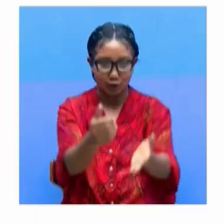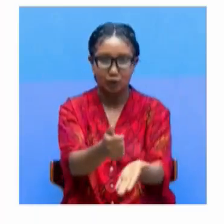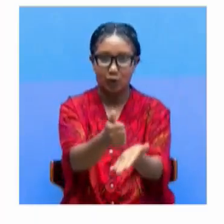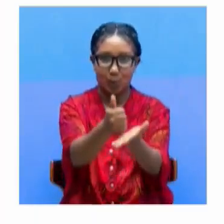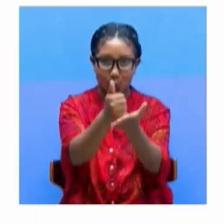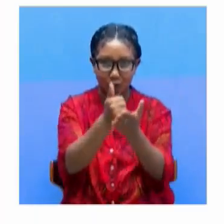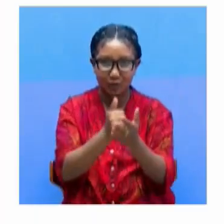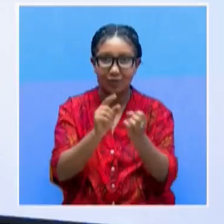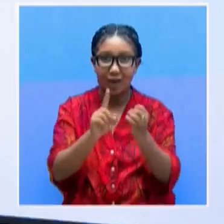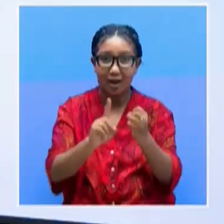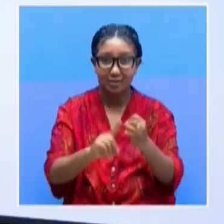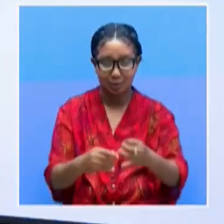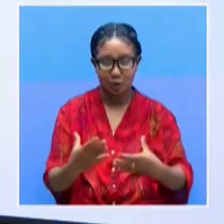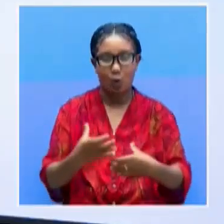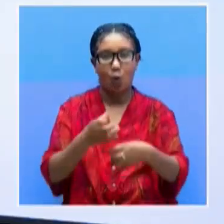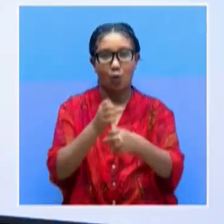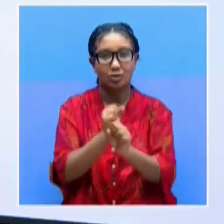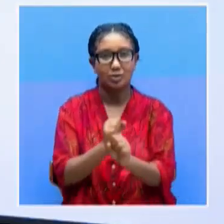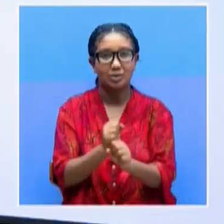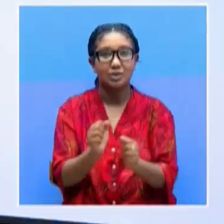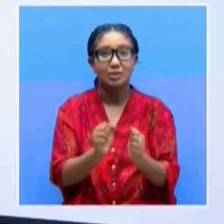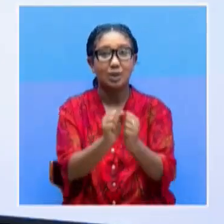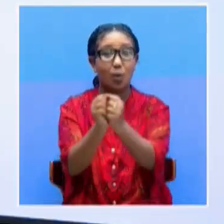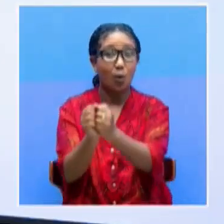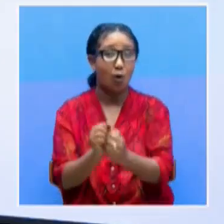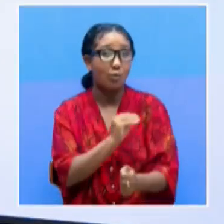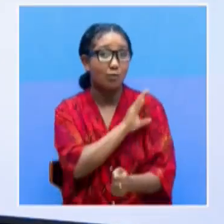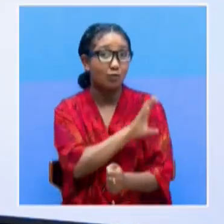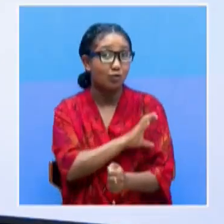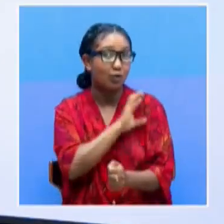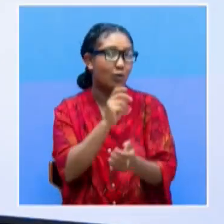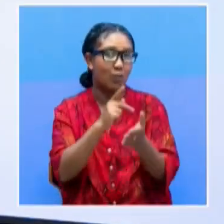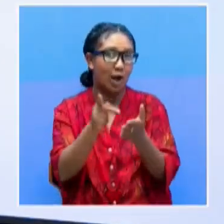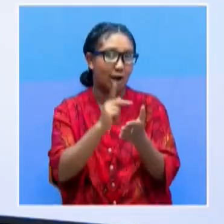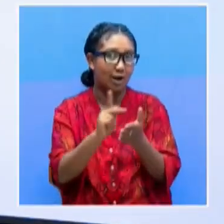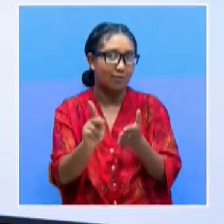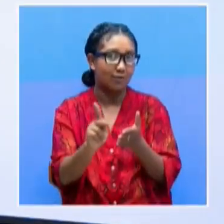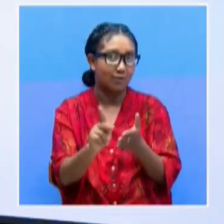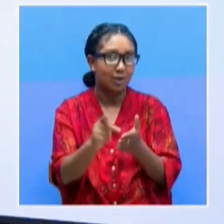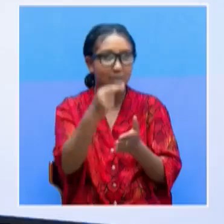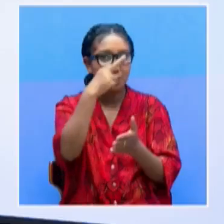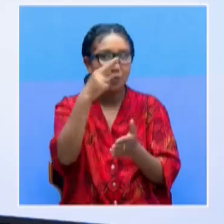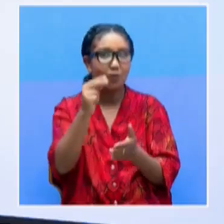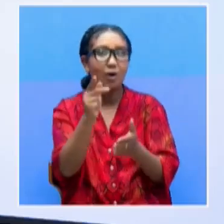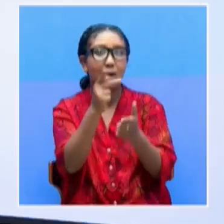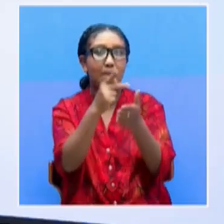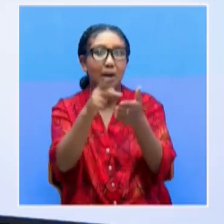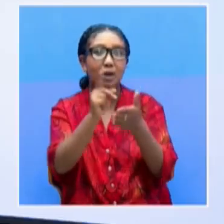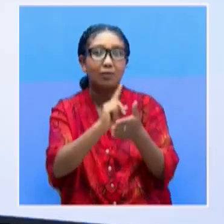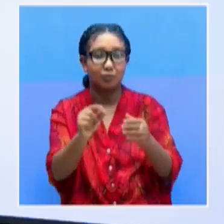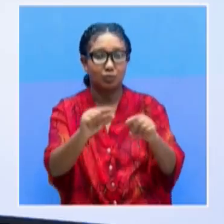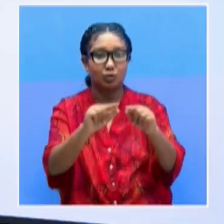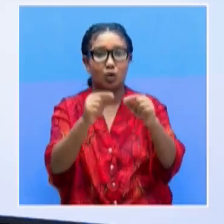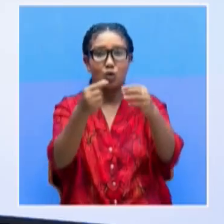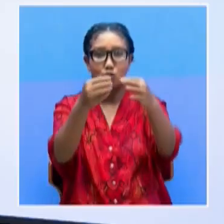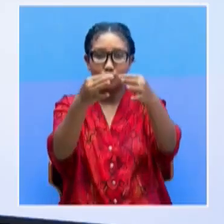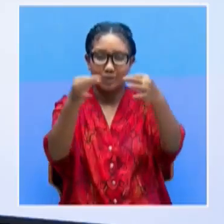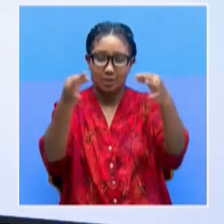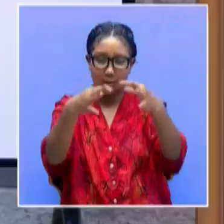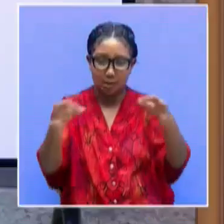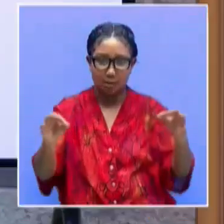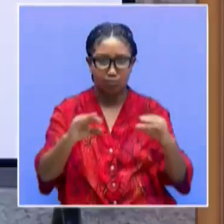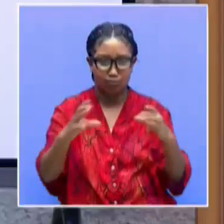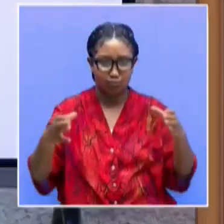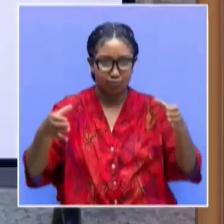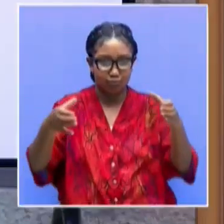Conclusion. These were the common features of a paragraph, because we said that a paragraph is a group of sentences